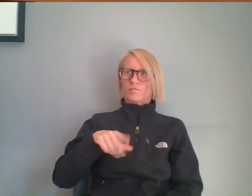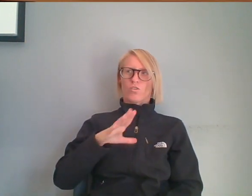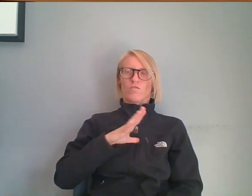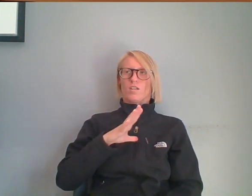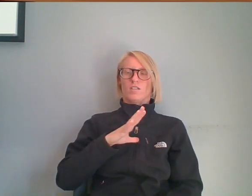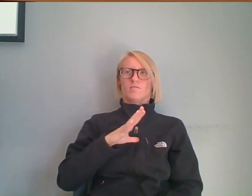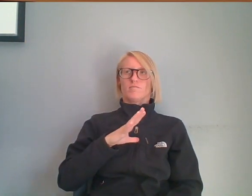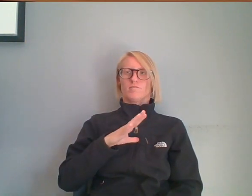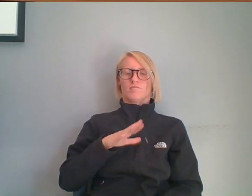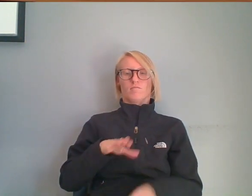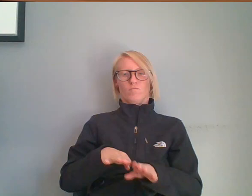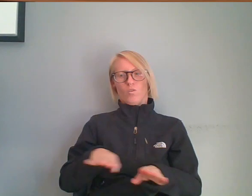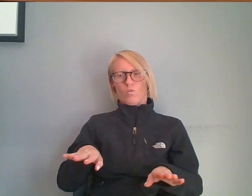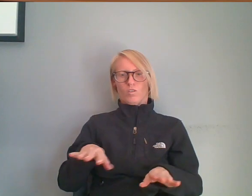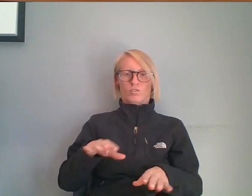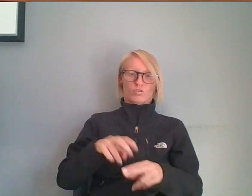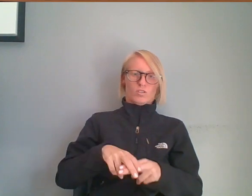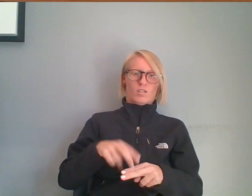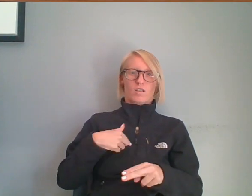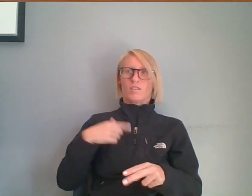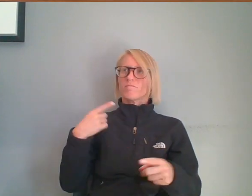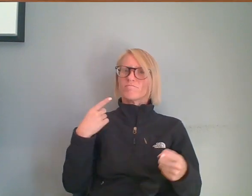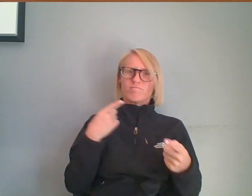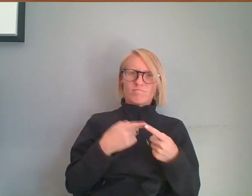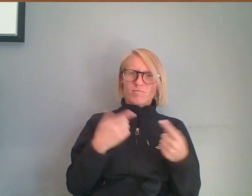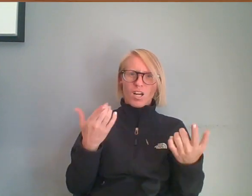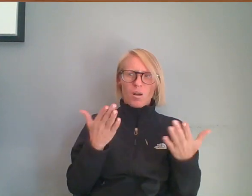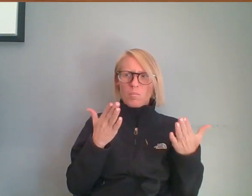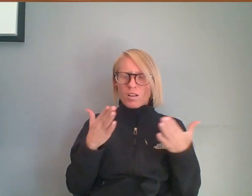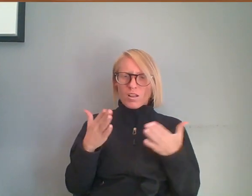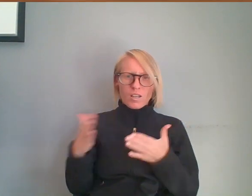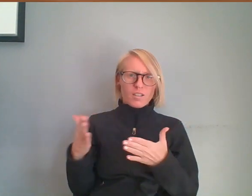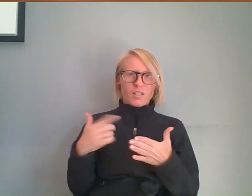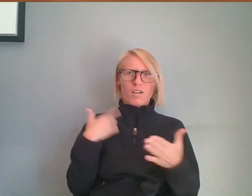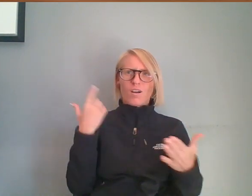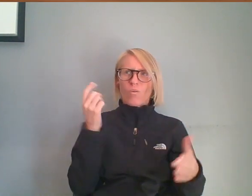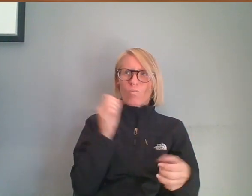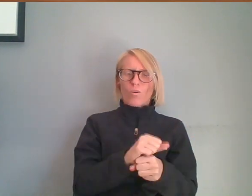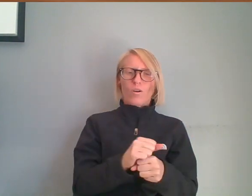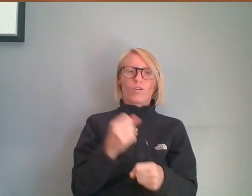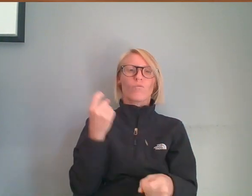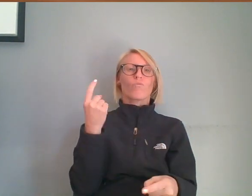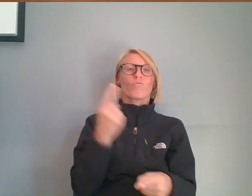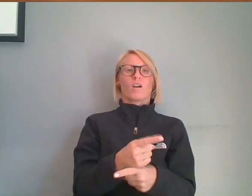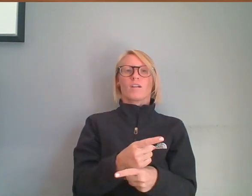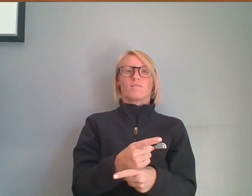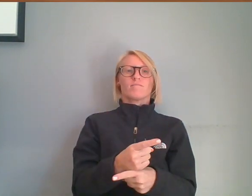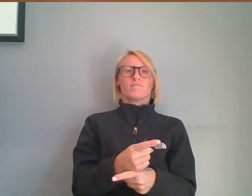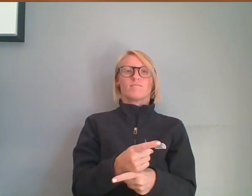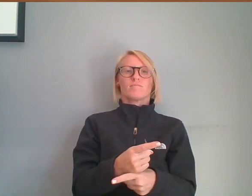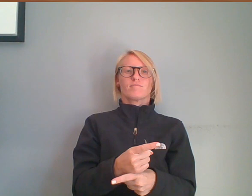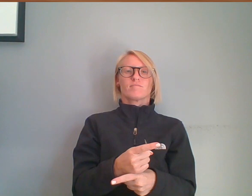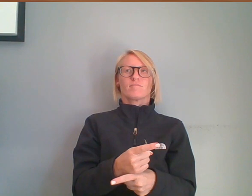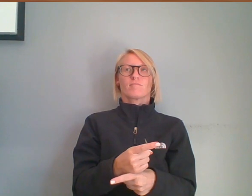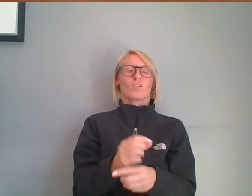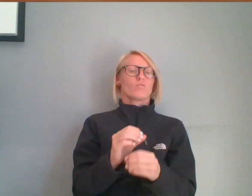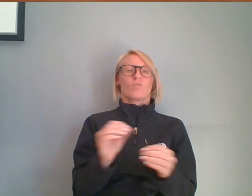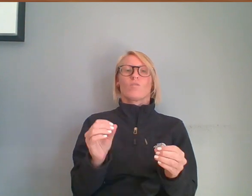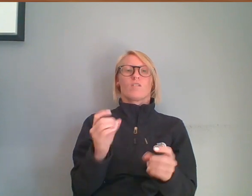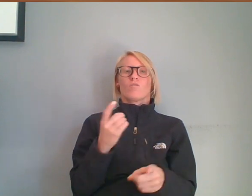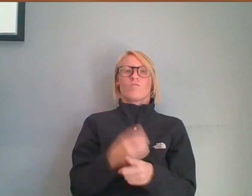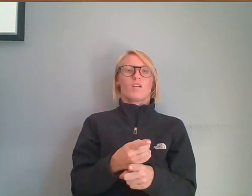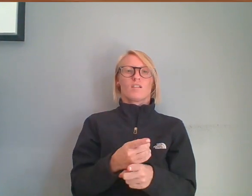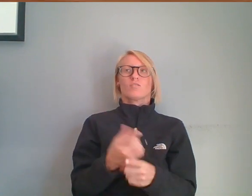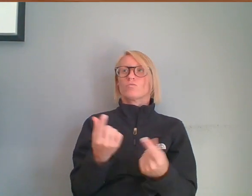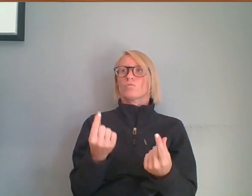fine. The point is, we are planning and working to get it right, and there is no way to get it right. Just doing